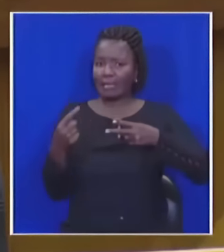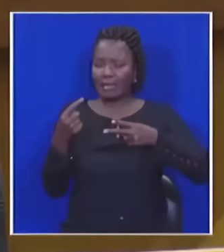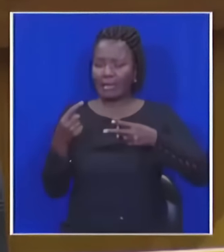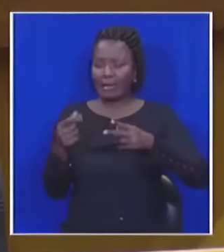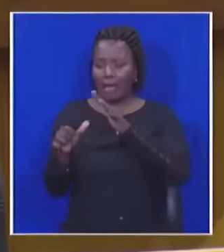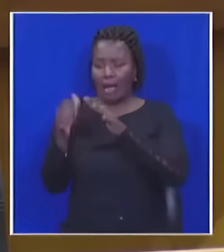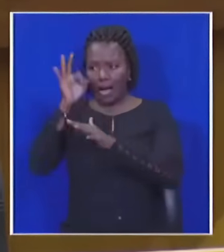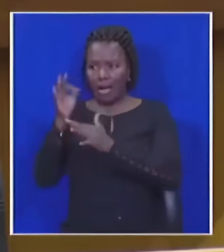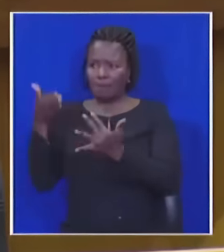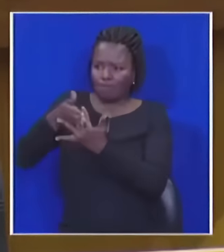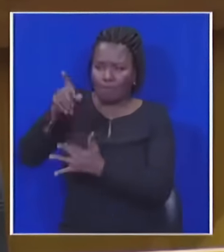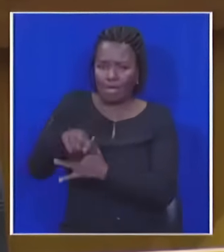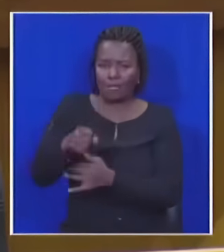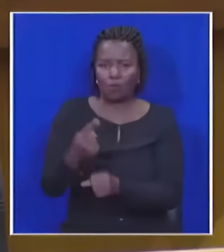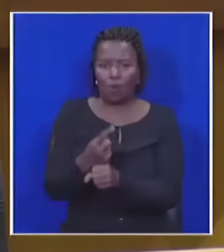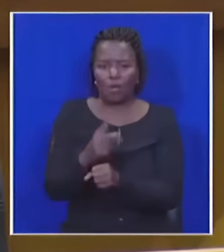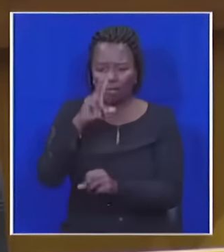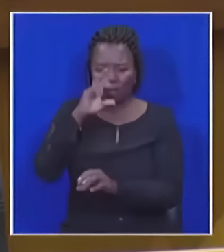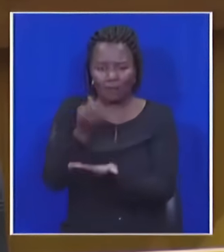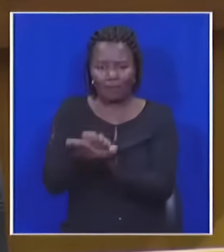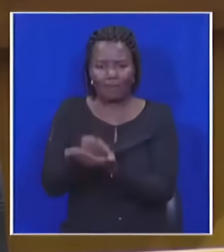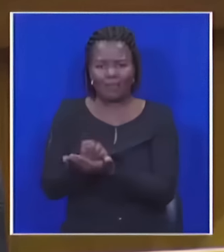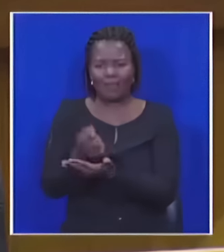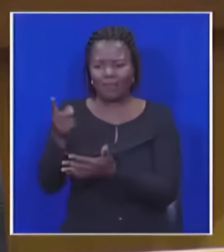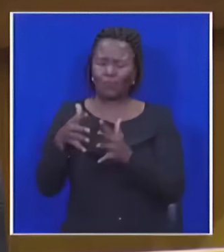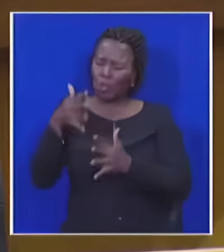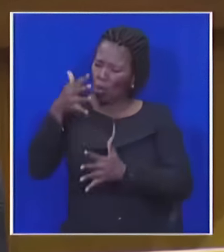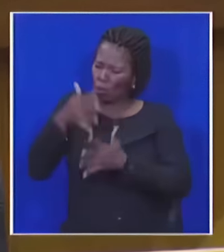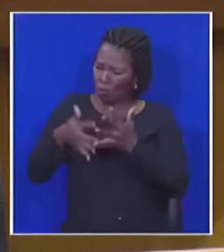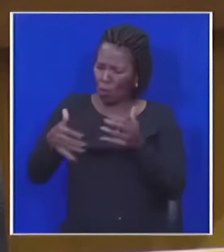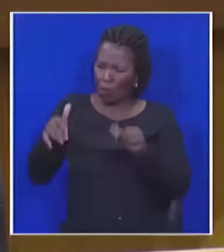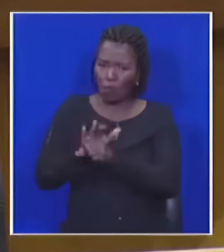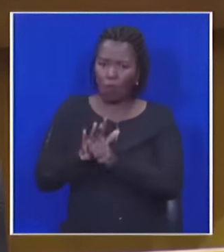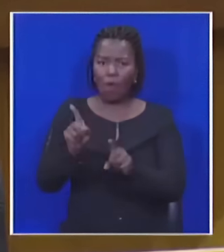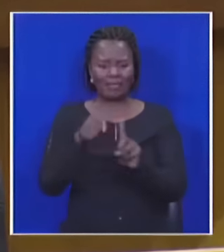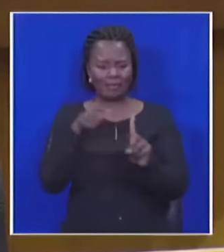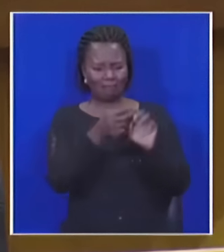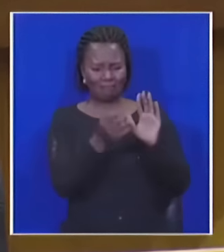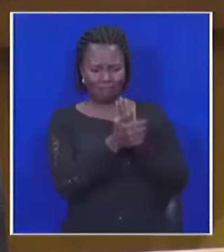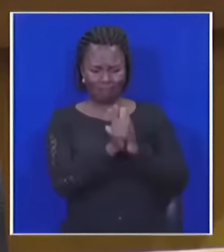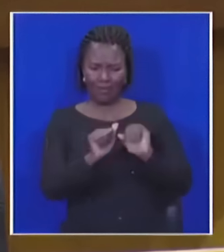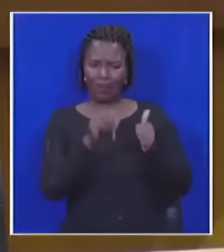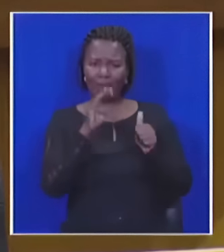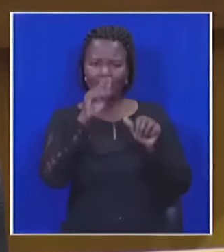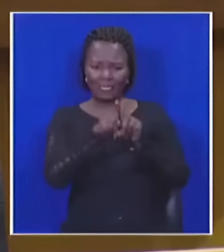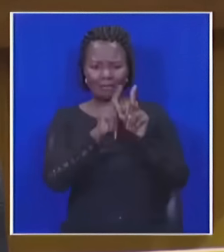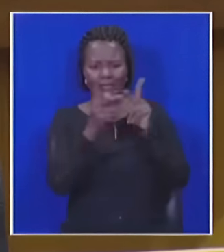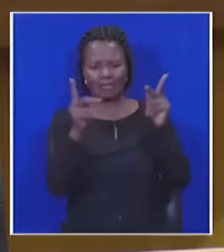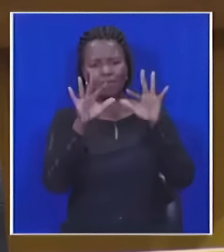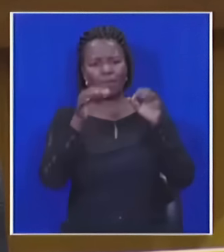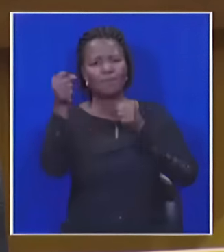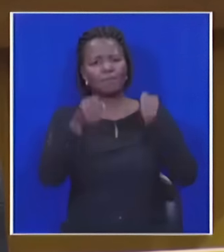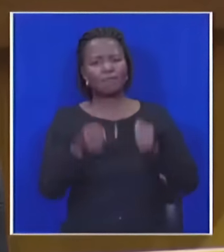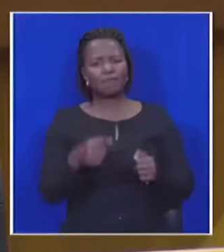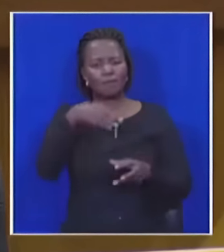the economy. The mediocrity and pure incompetence of Dudu Myeni Zuma and others deployees in the